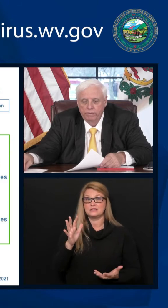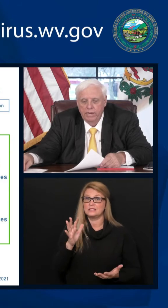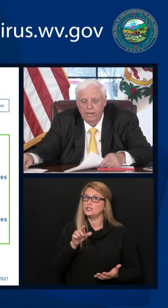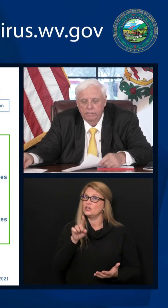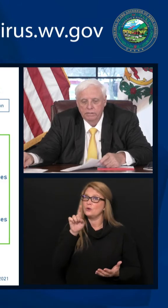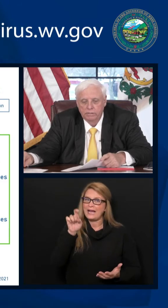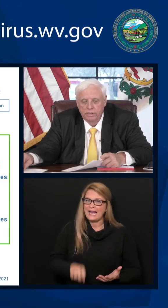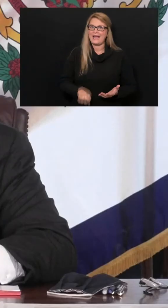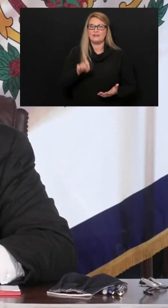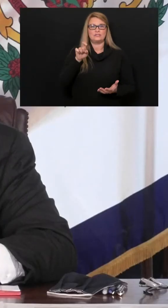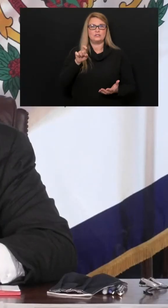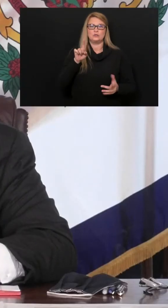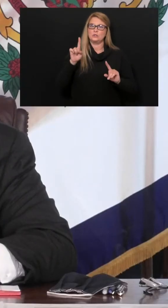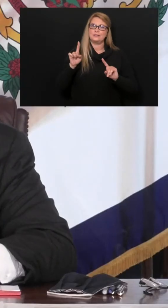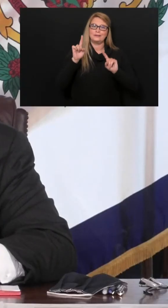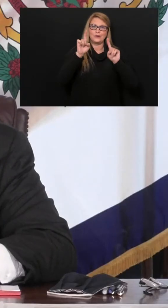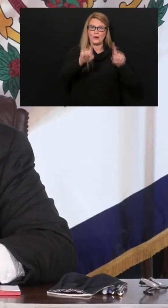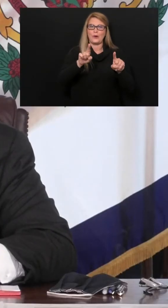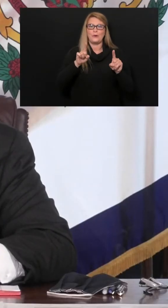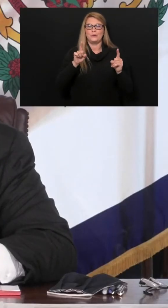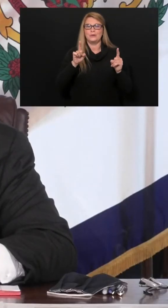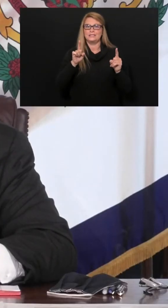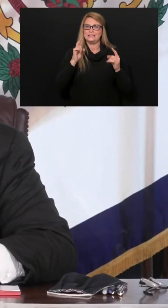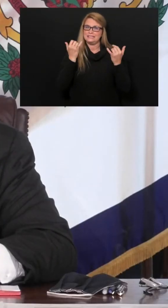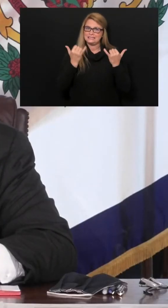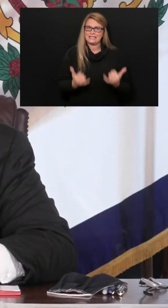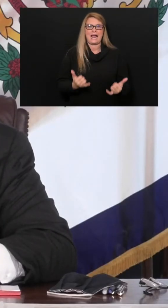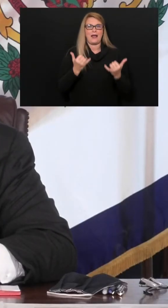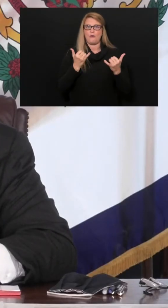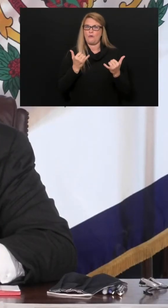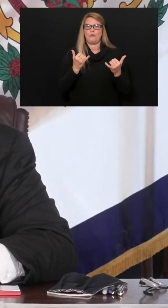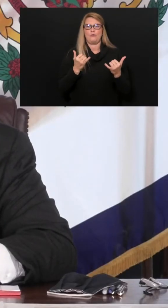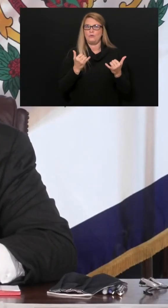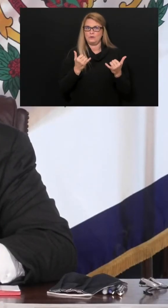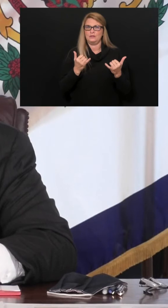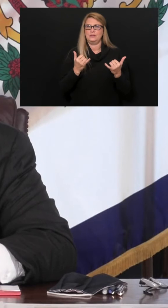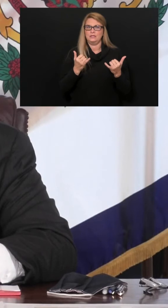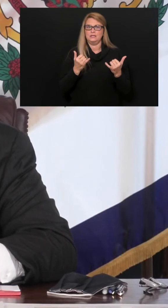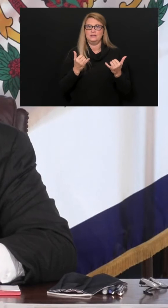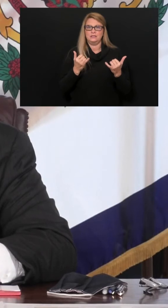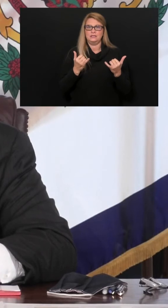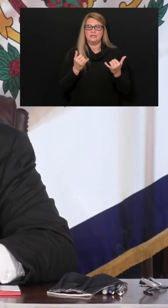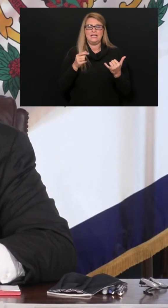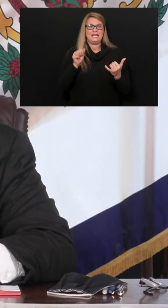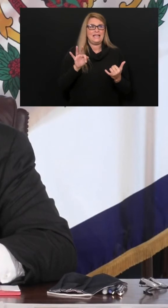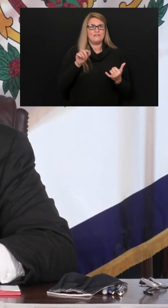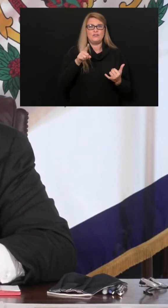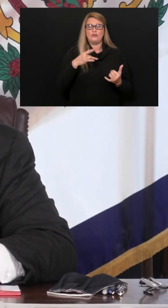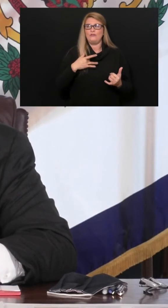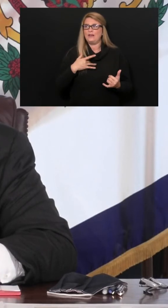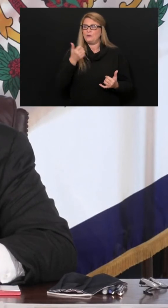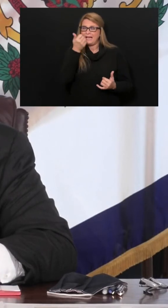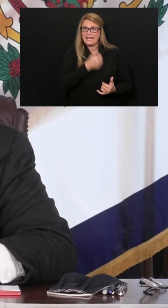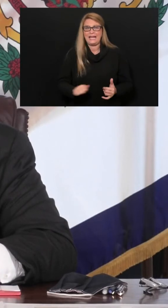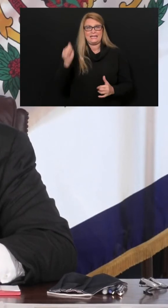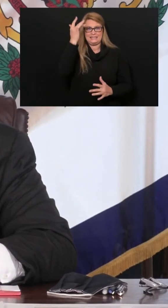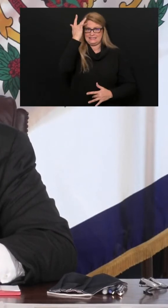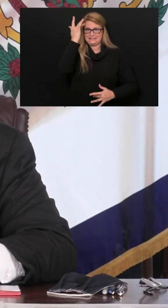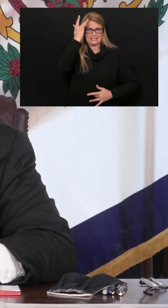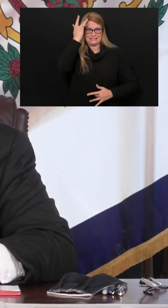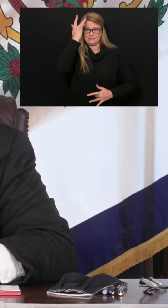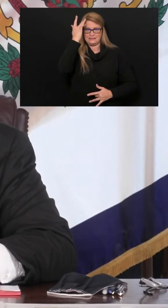have got to absolutely move quickly if you get any level of sickness. I